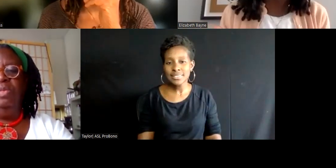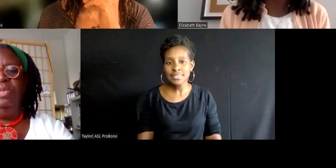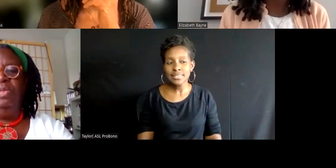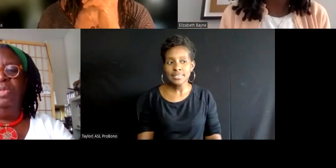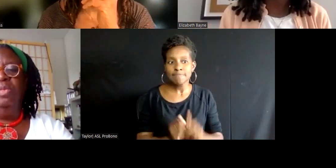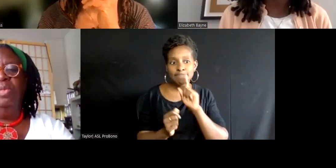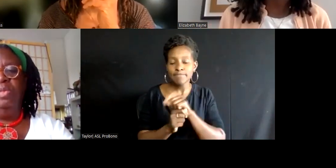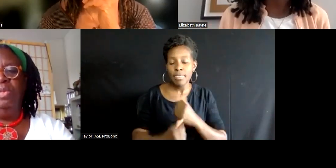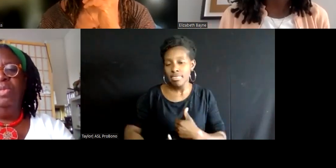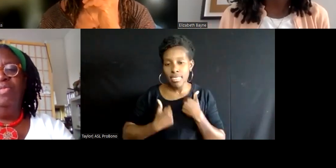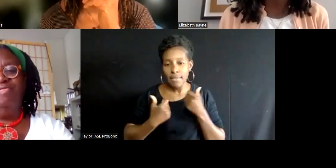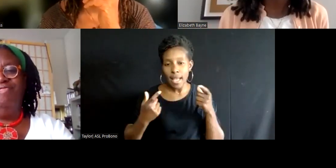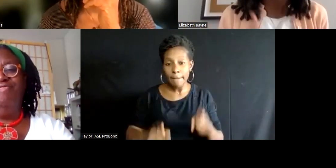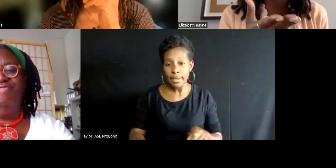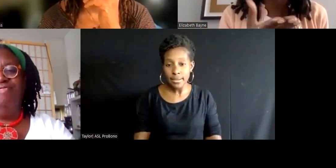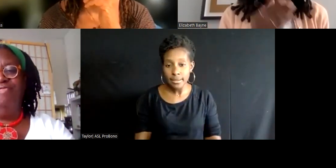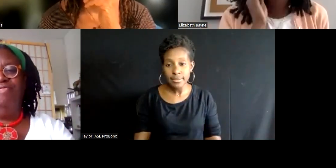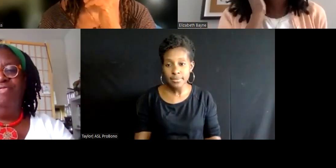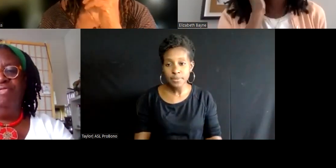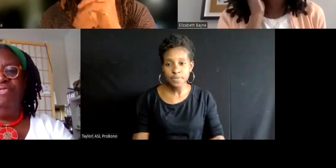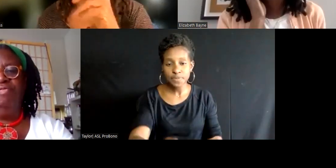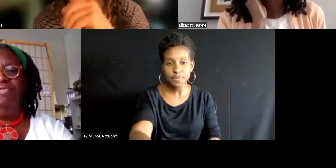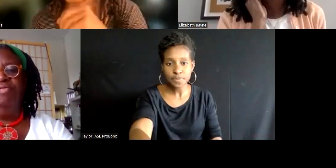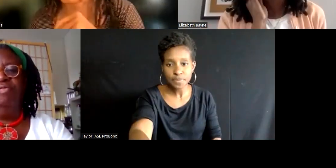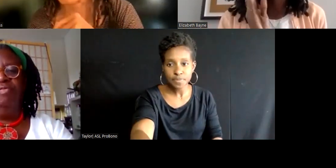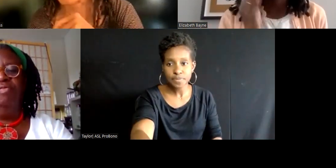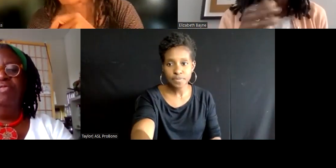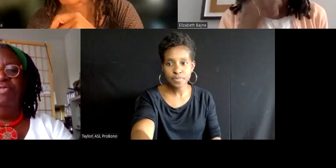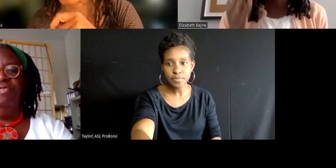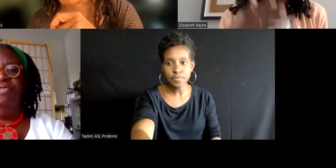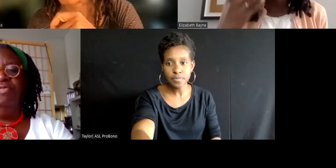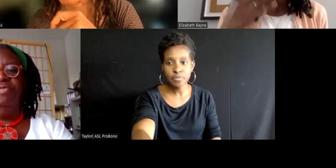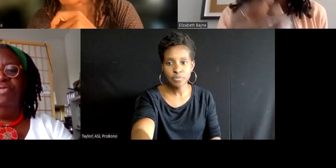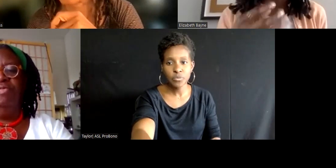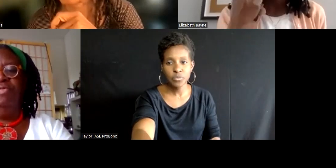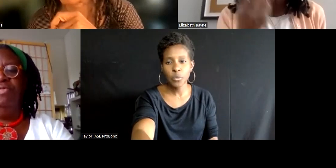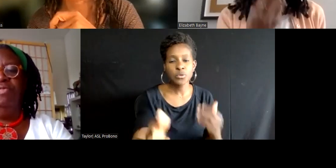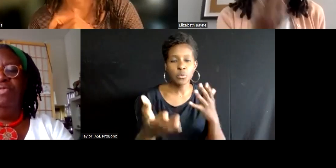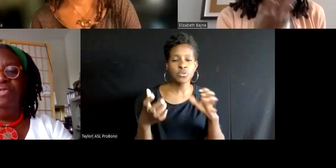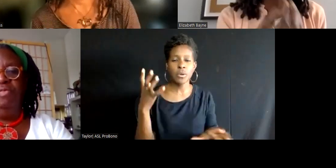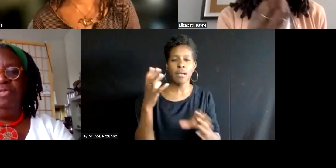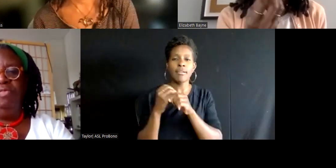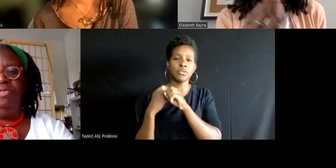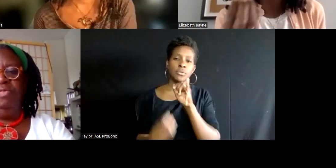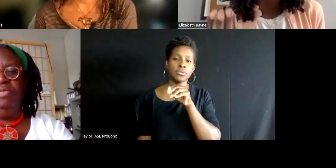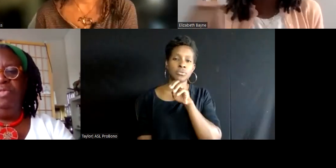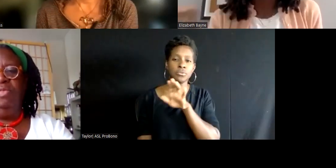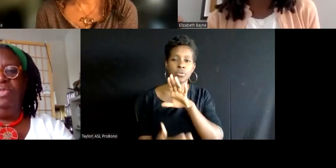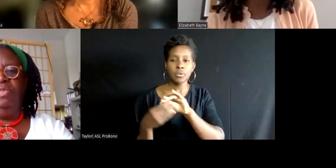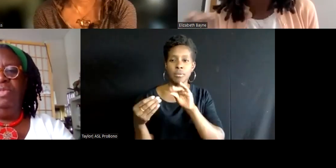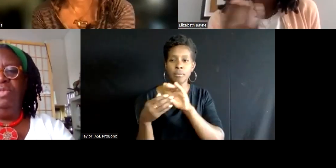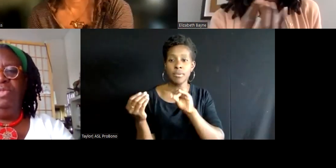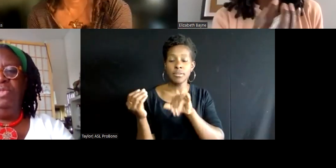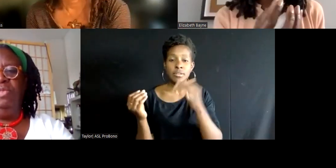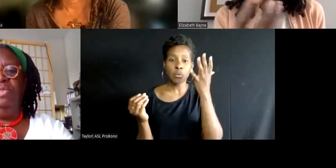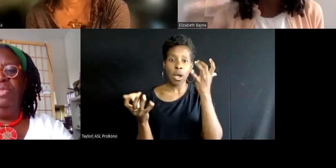happening to them? And so I wanted to piggyback off June's comment, because that was why I wanted these women to be able to speak for